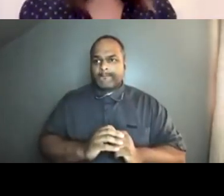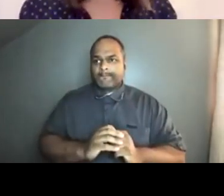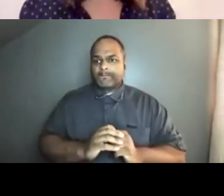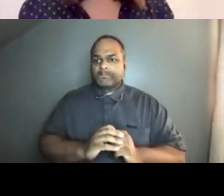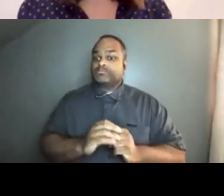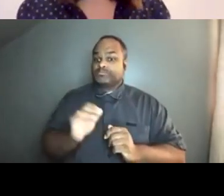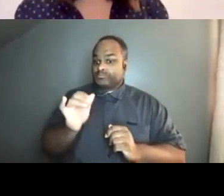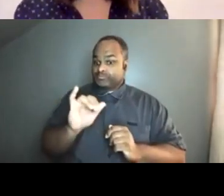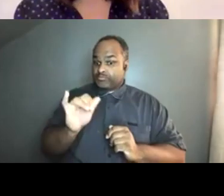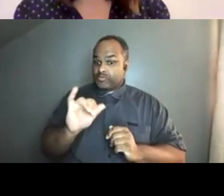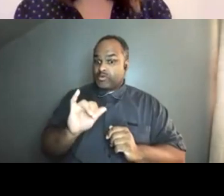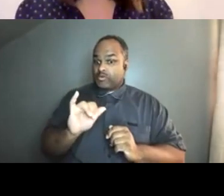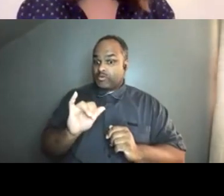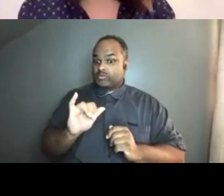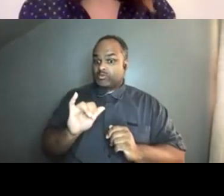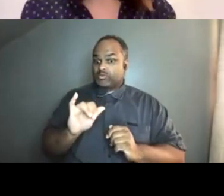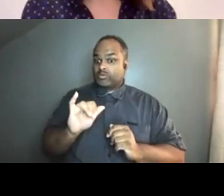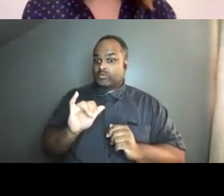also to neo-managerialist